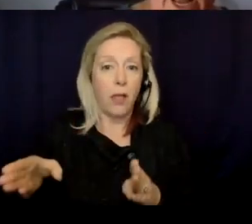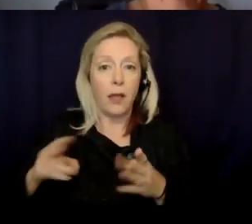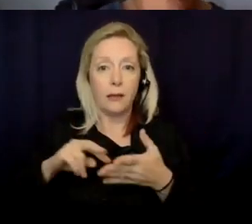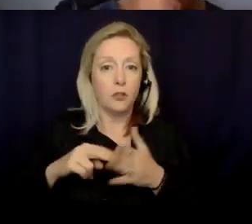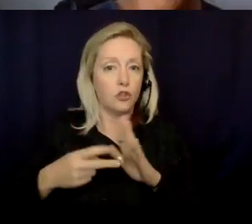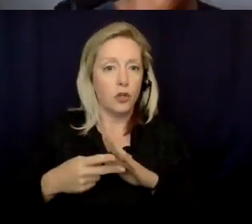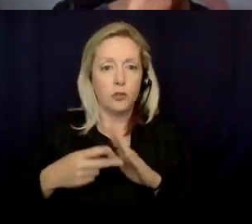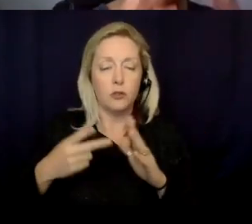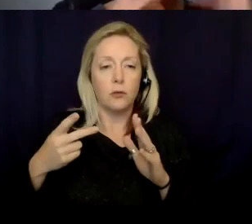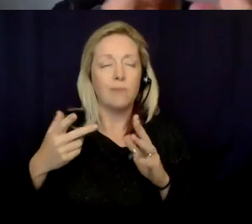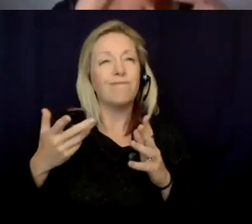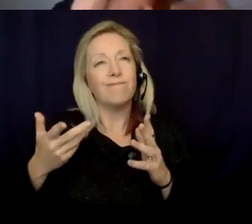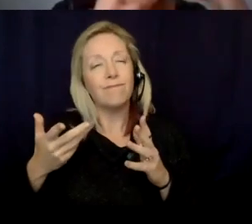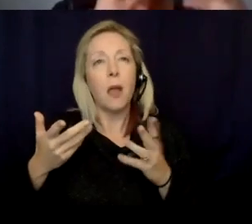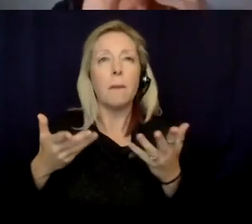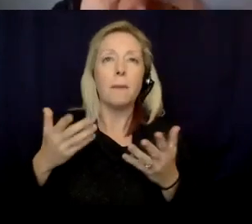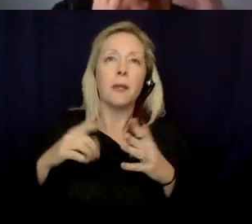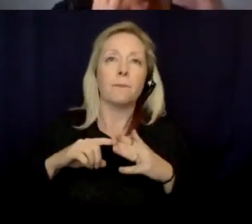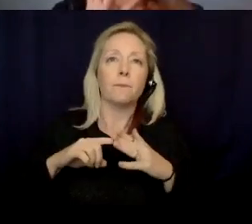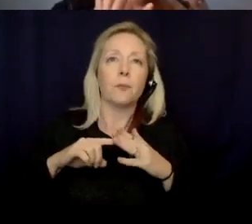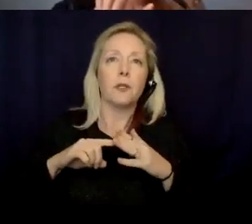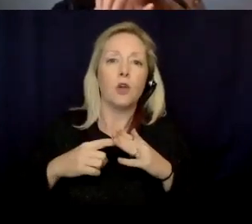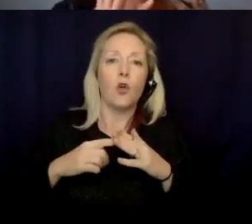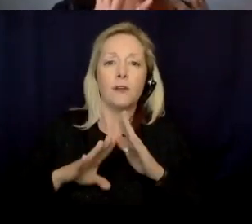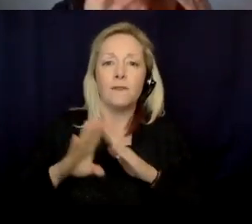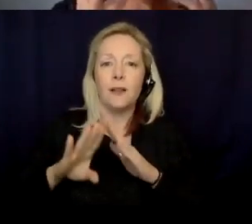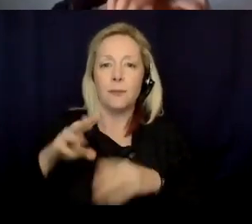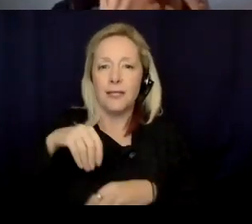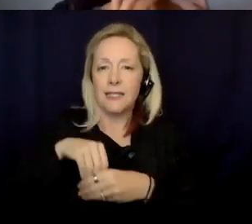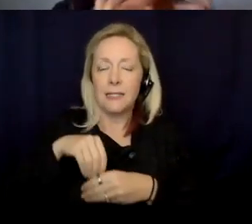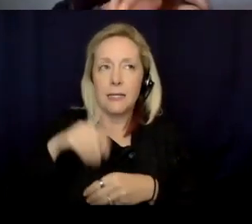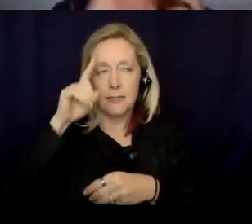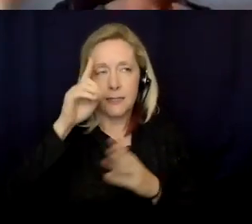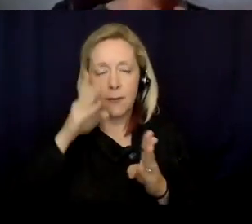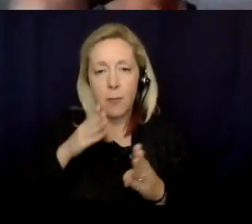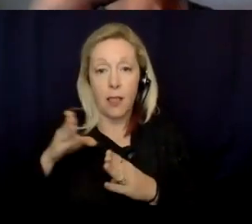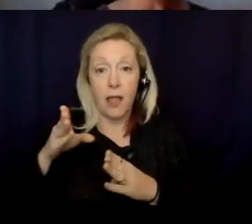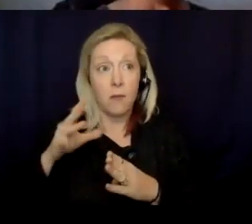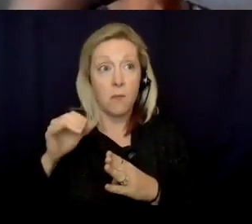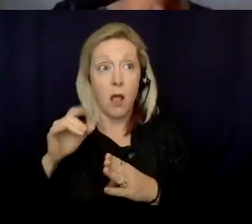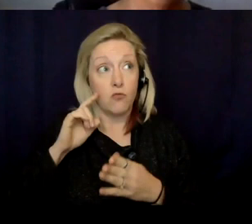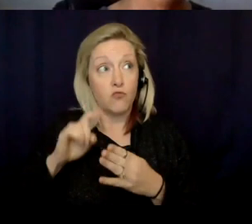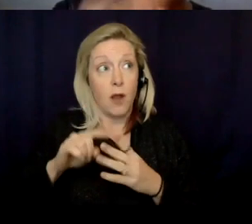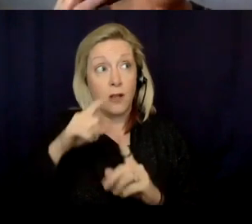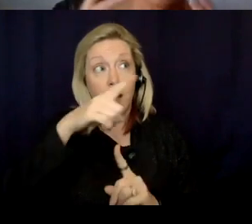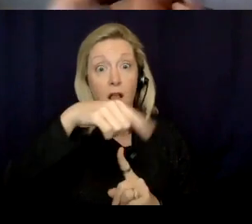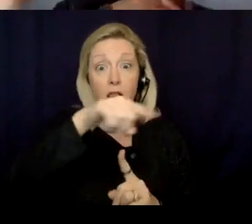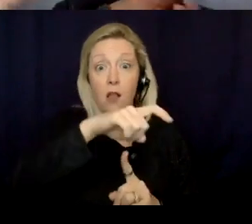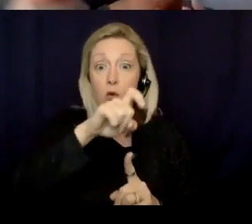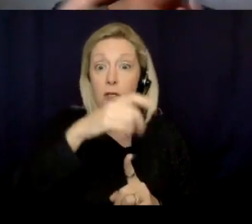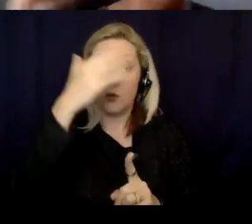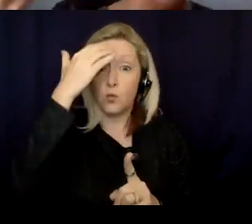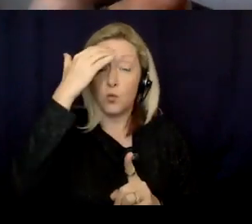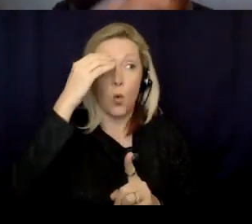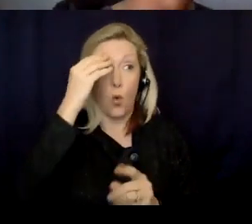they may be developing a plan, but they don't know that anybody else needs to know their plan